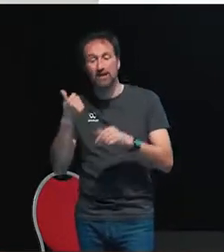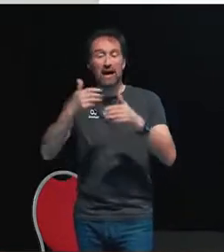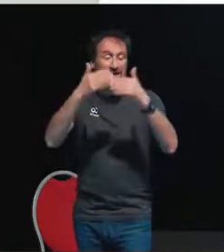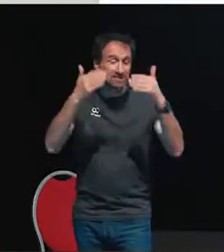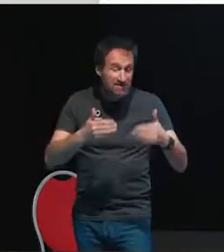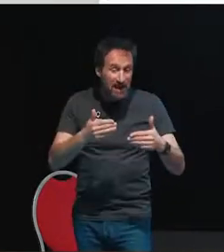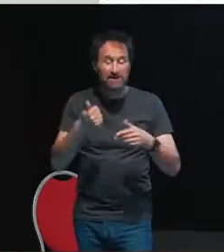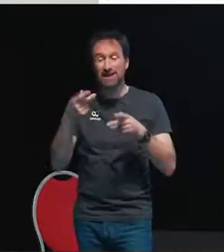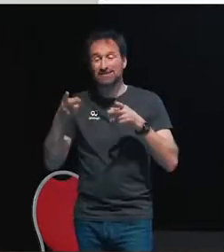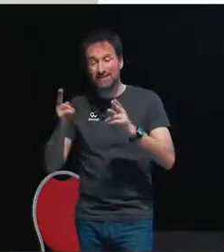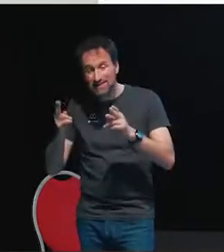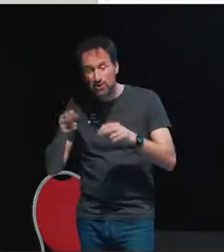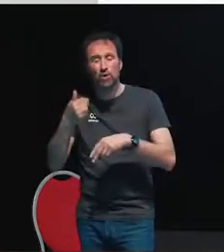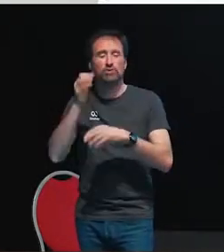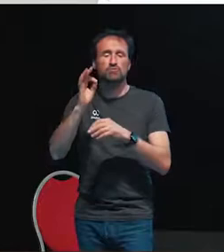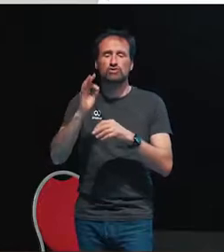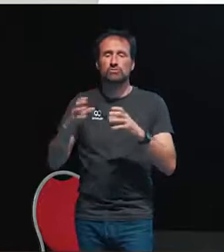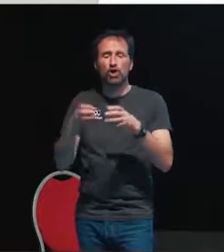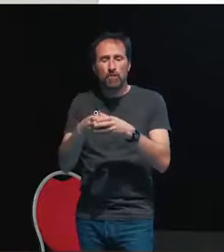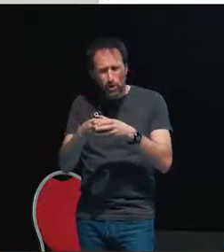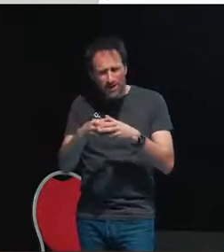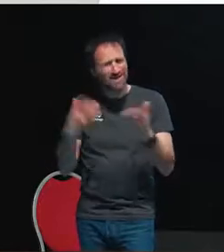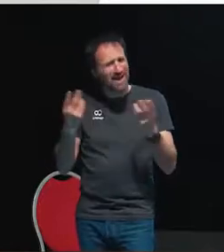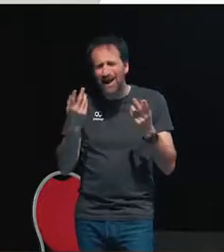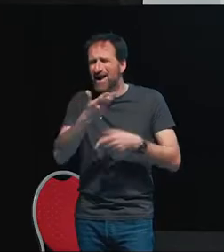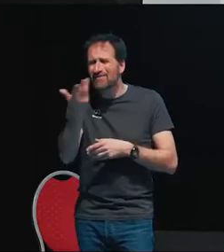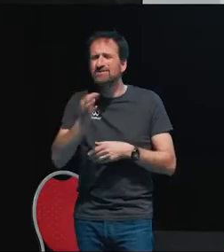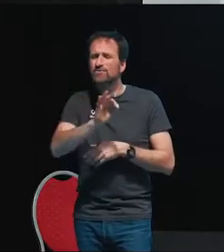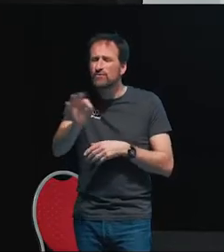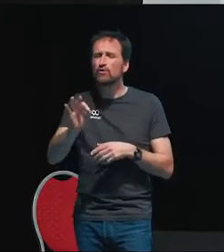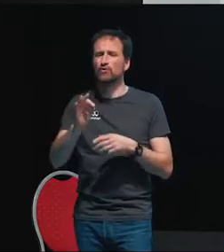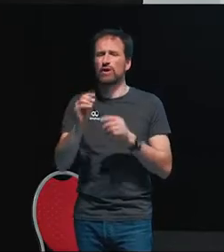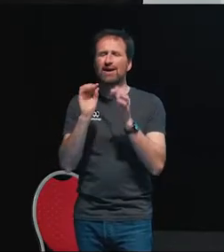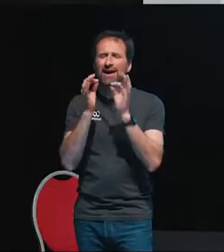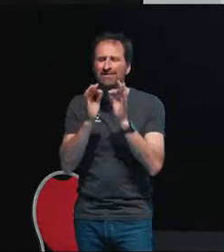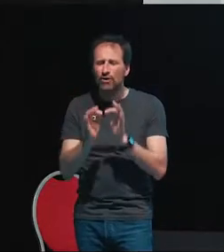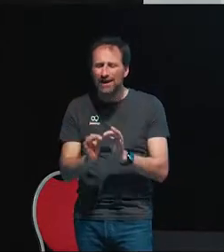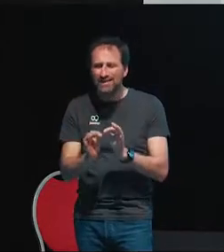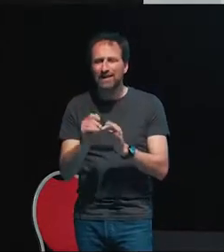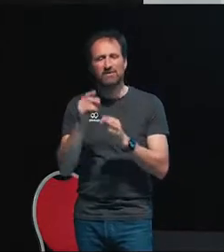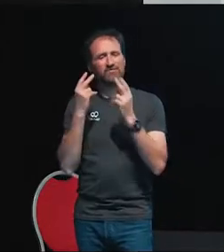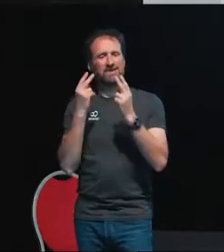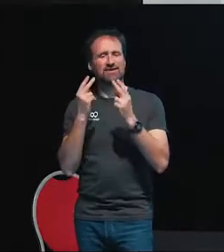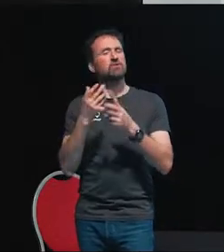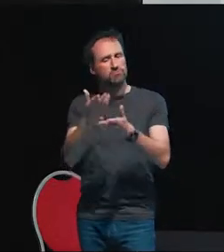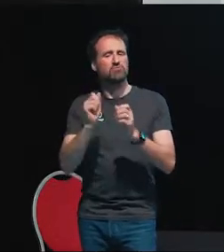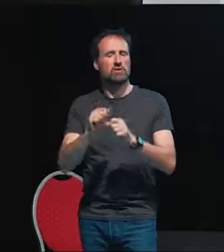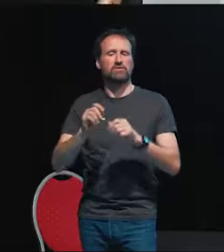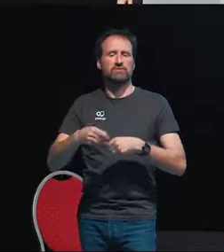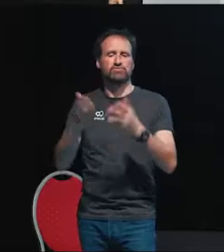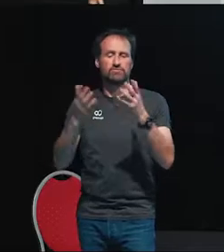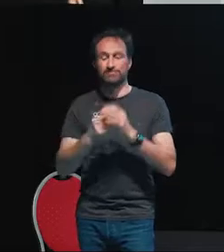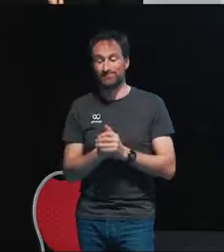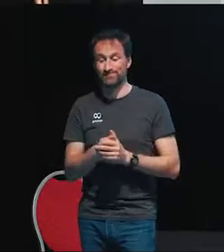component whatever level of granularity is appropriate for your scenario all right now we get to the danger zone